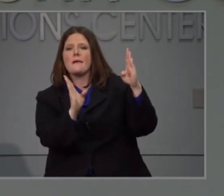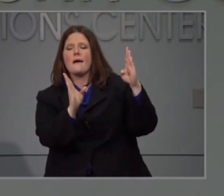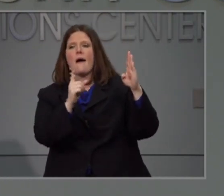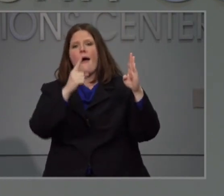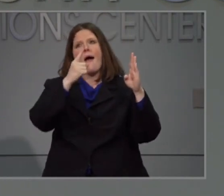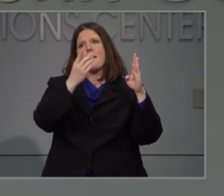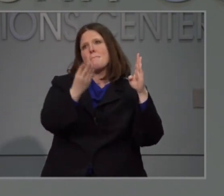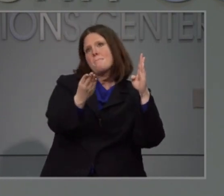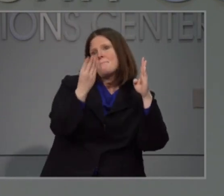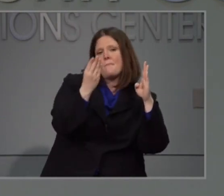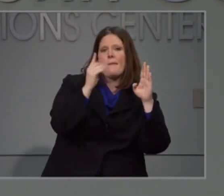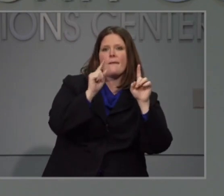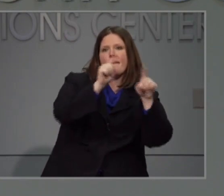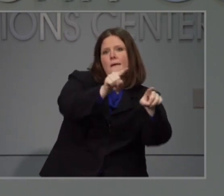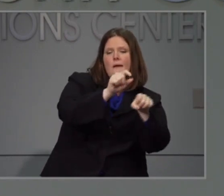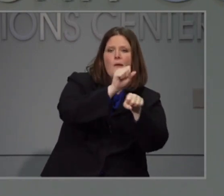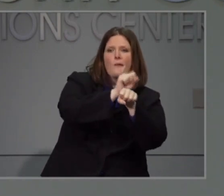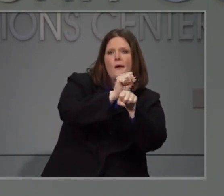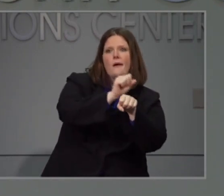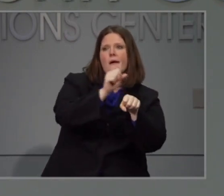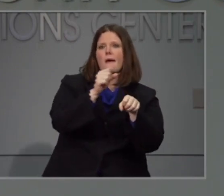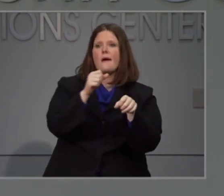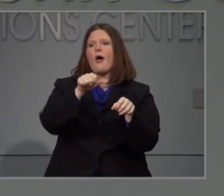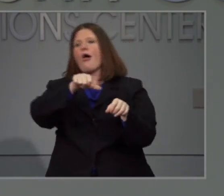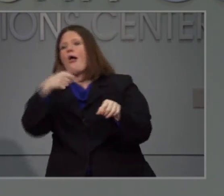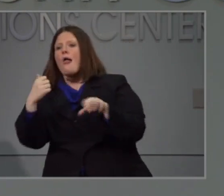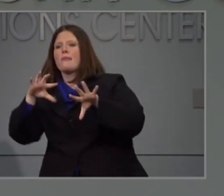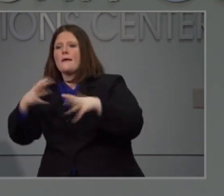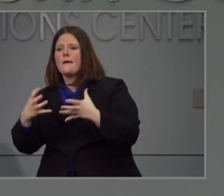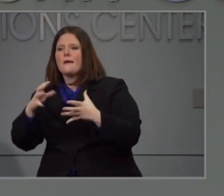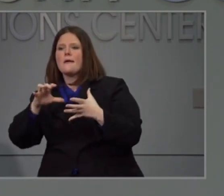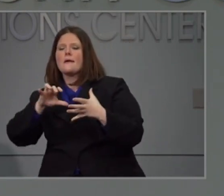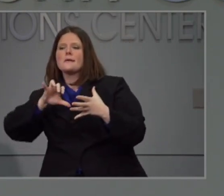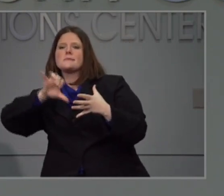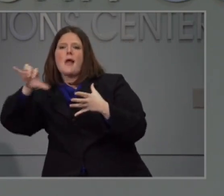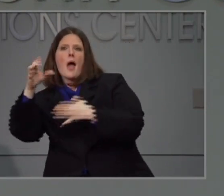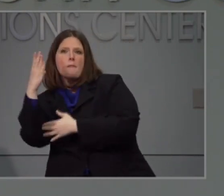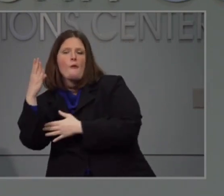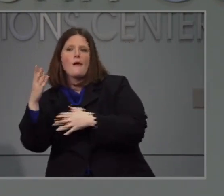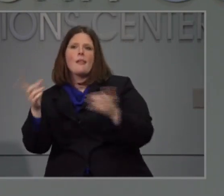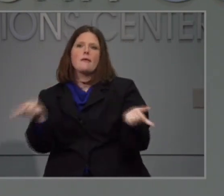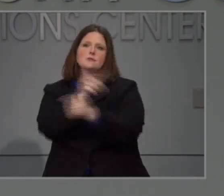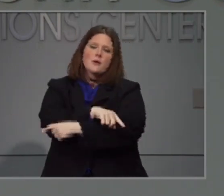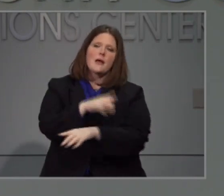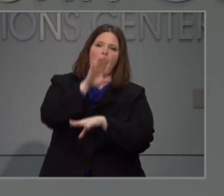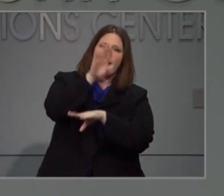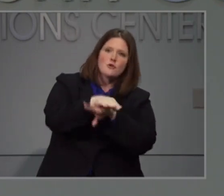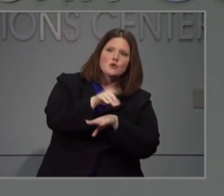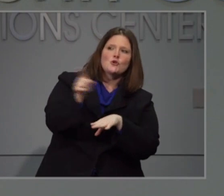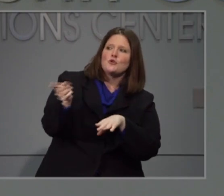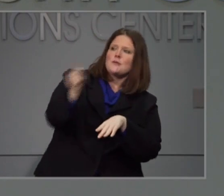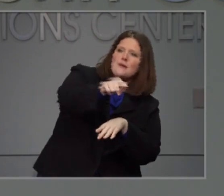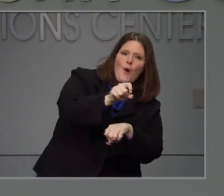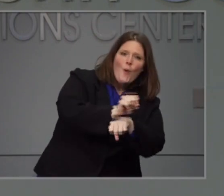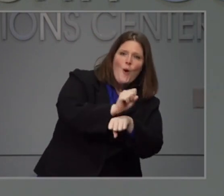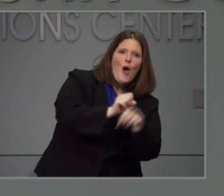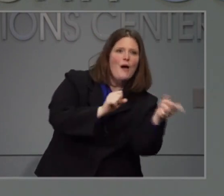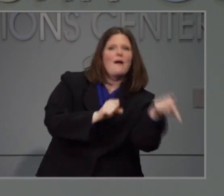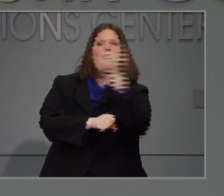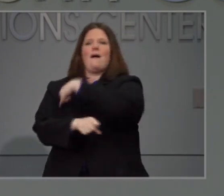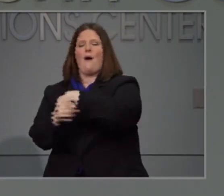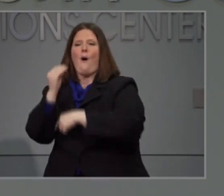of the people may go to the actual office one day, another half to stay home, and then vice versa. So I think employers are